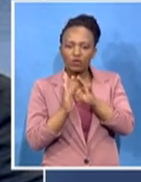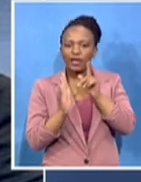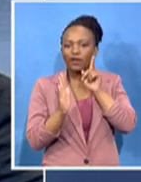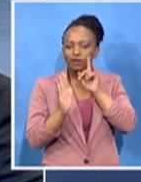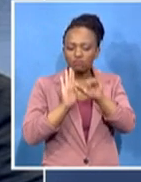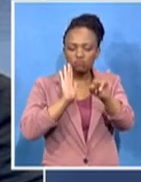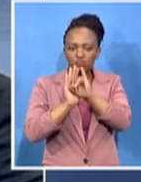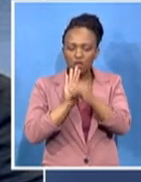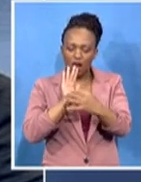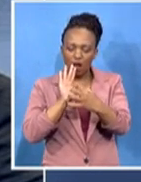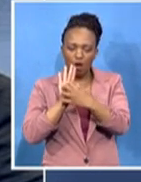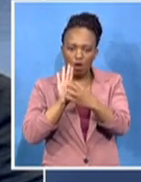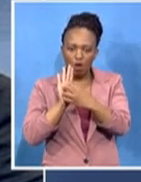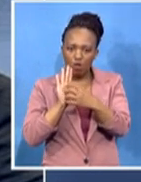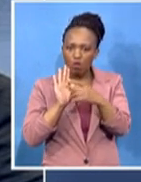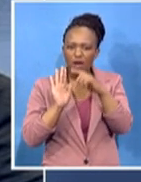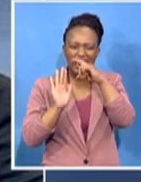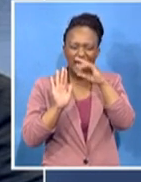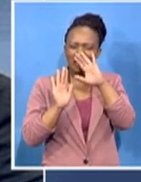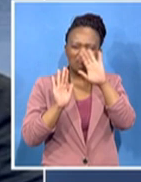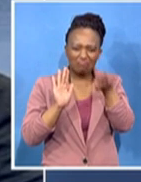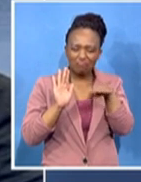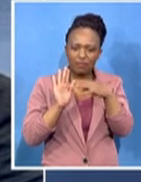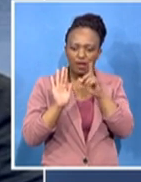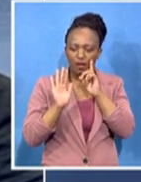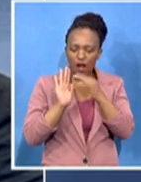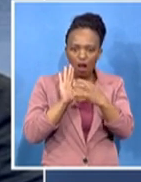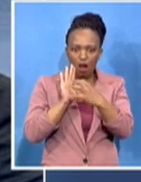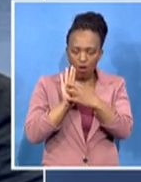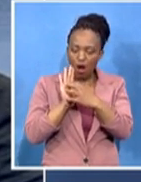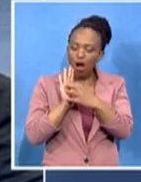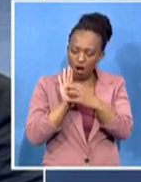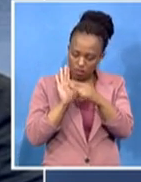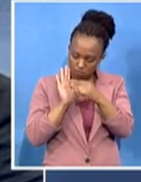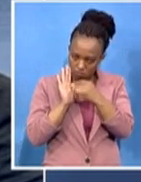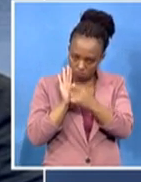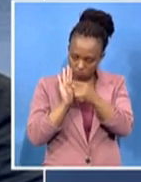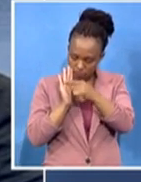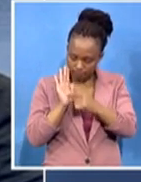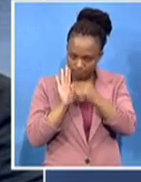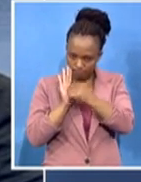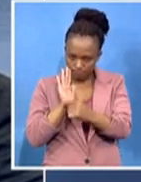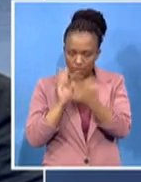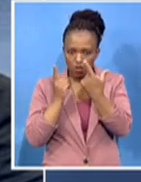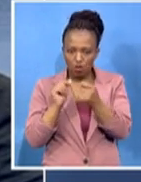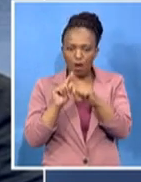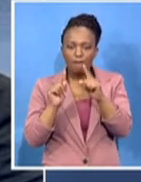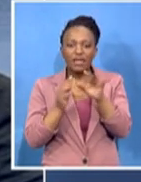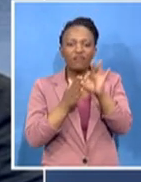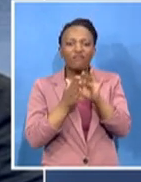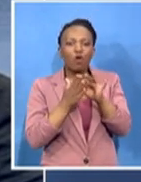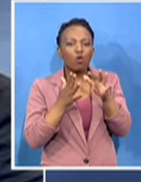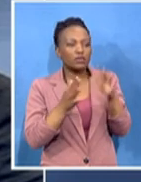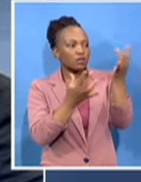of the party as a composite identifier. But now we know that the voters tell us they only look at the logo as a